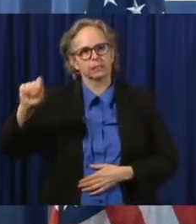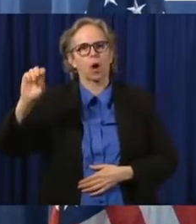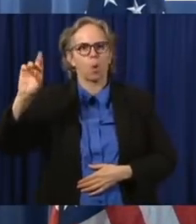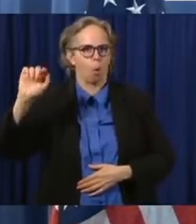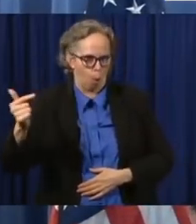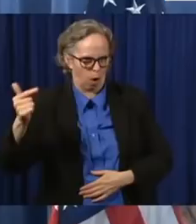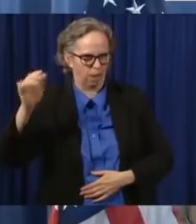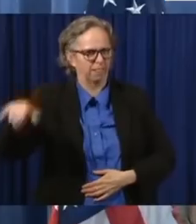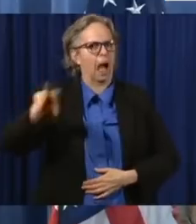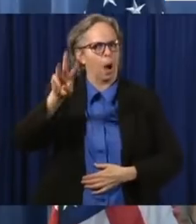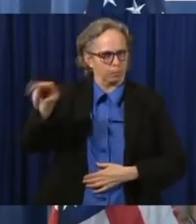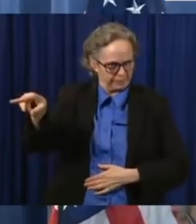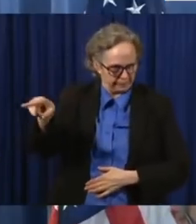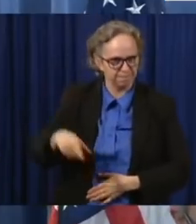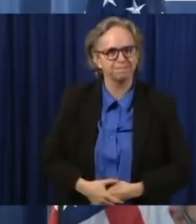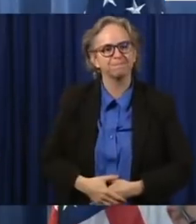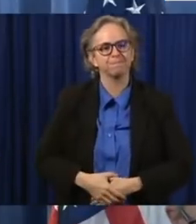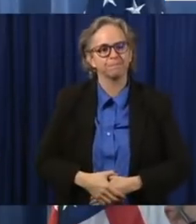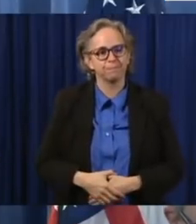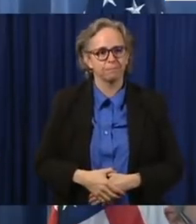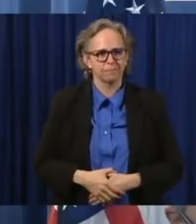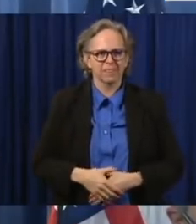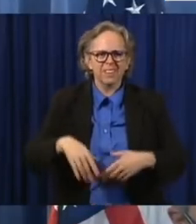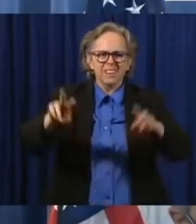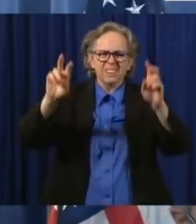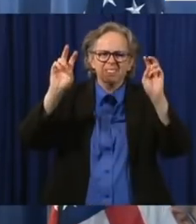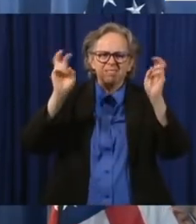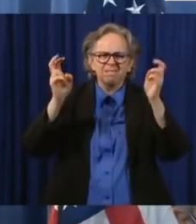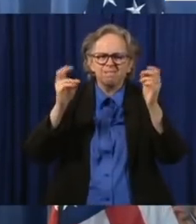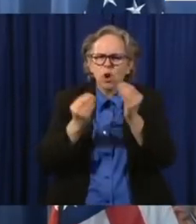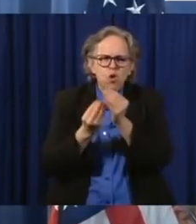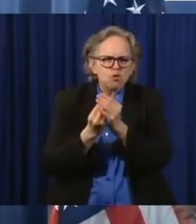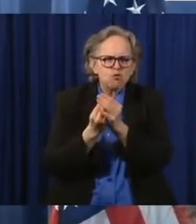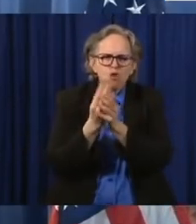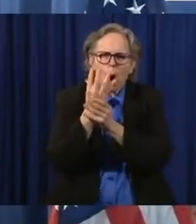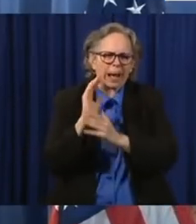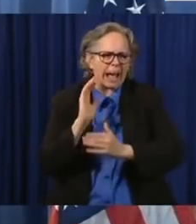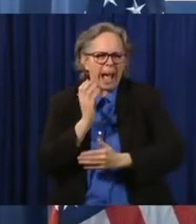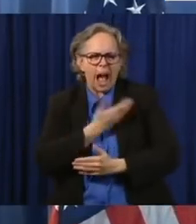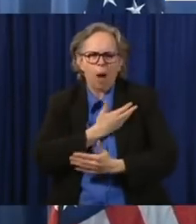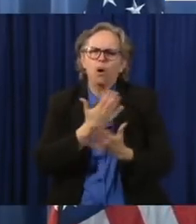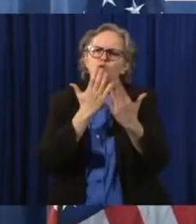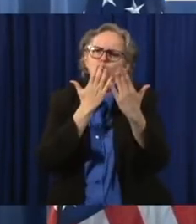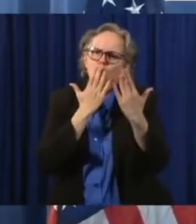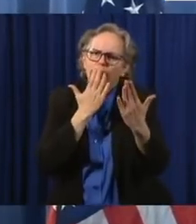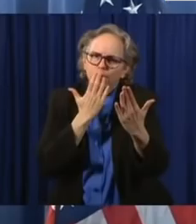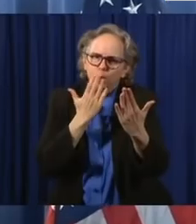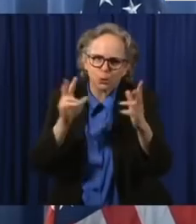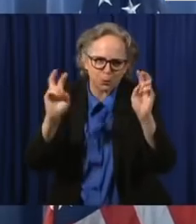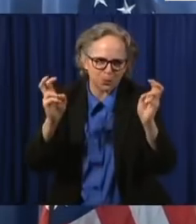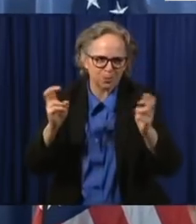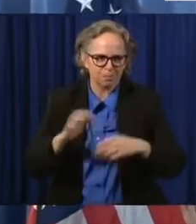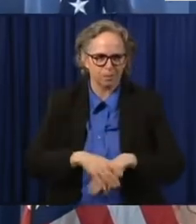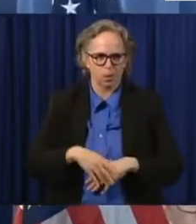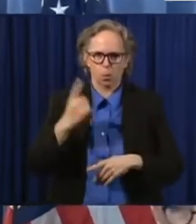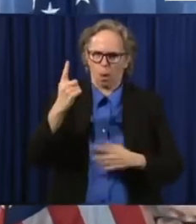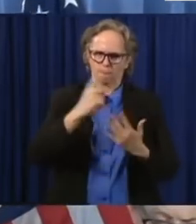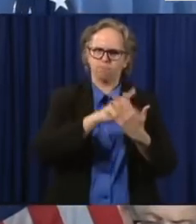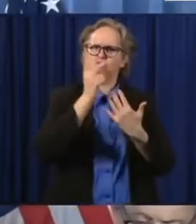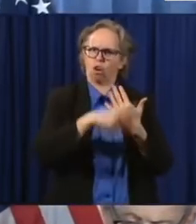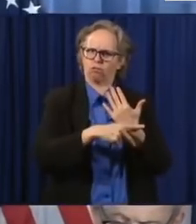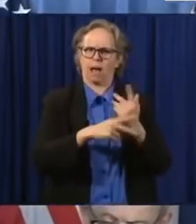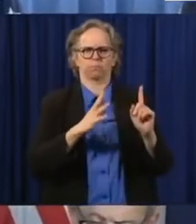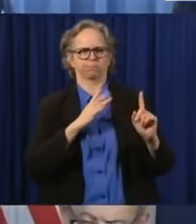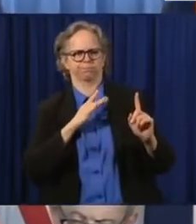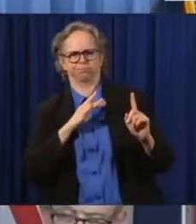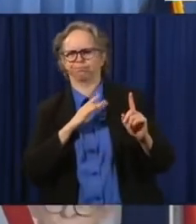Growing Our Gratitude. Growing Our Gratitude is one of their programs. It's a great way to impact our mental